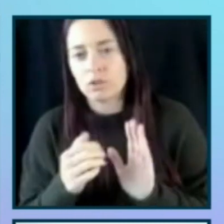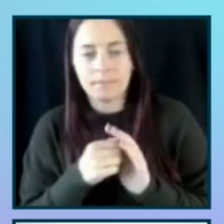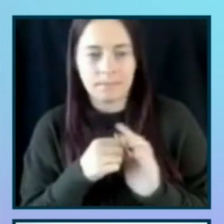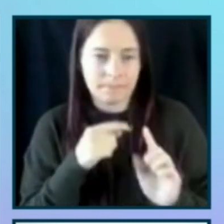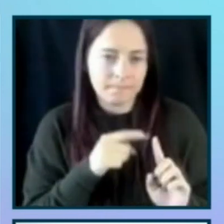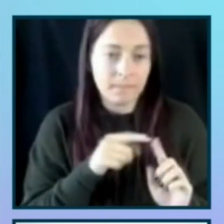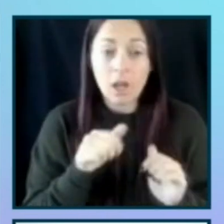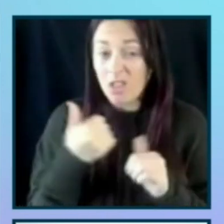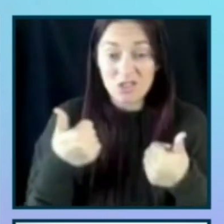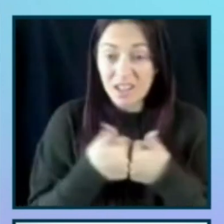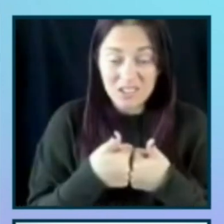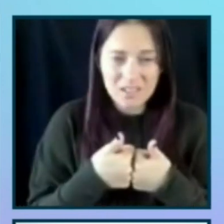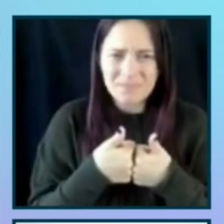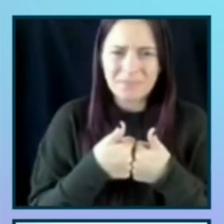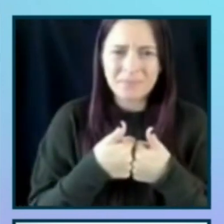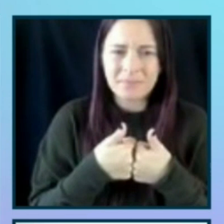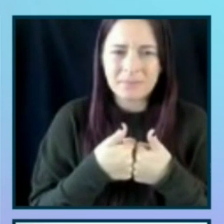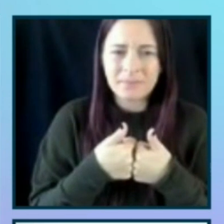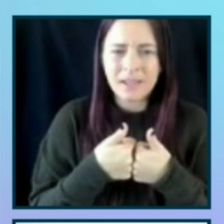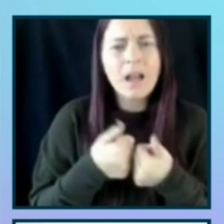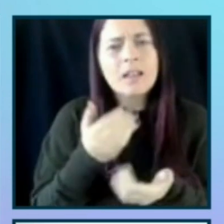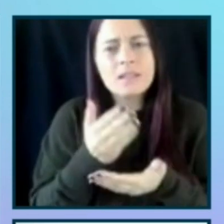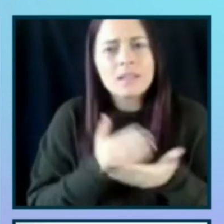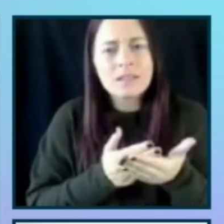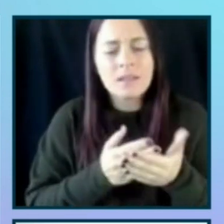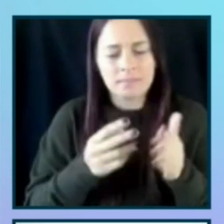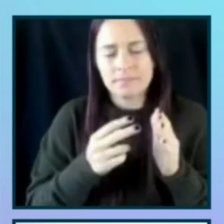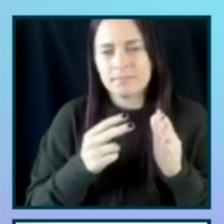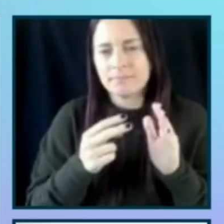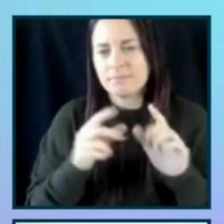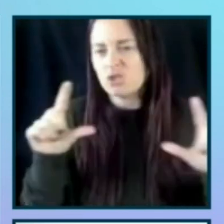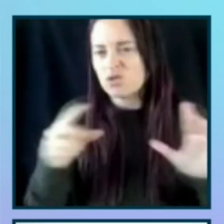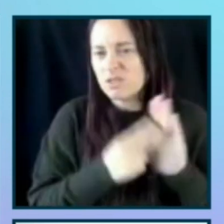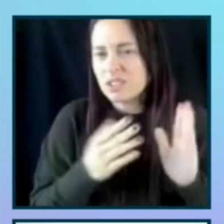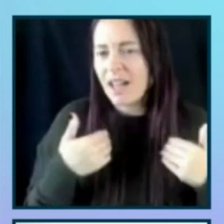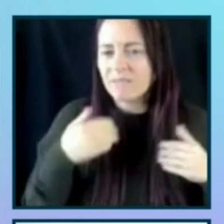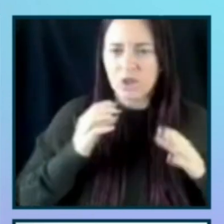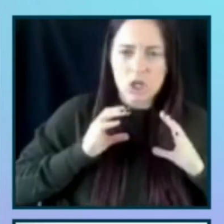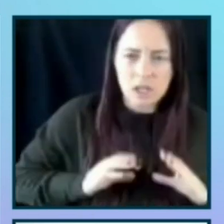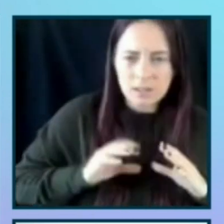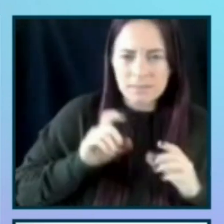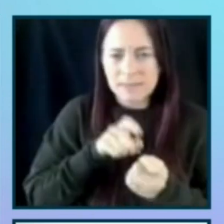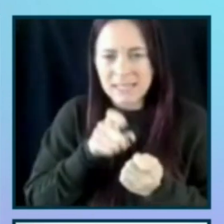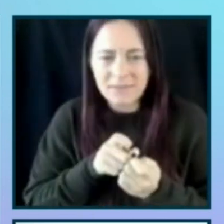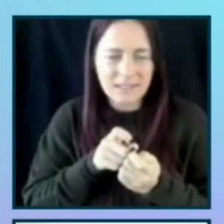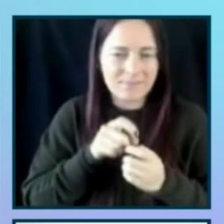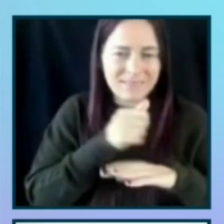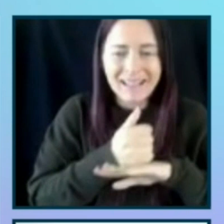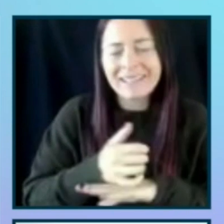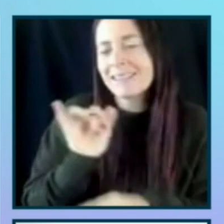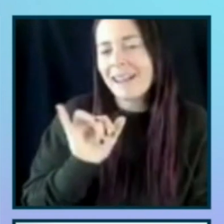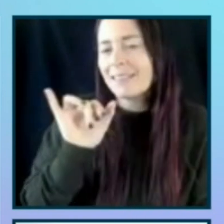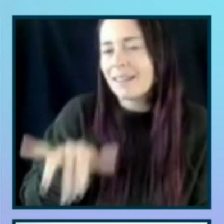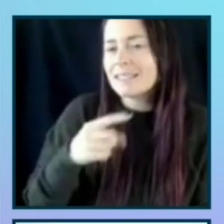able to really replicate those very custom screen reader settings, like setting up the say all command. We